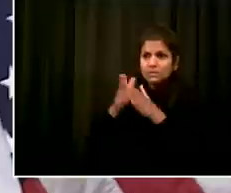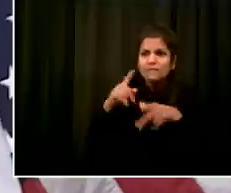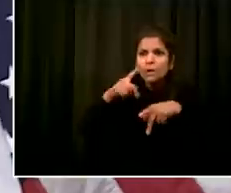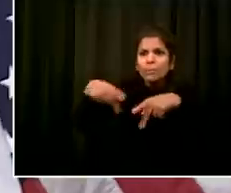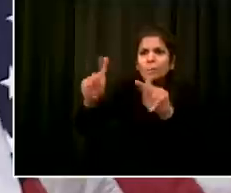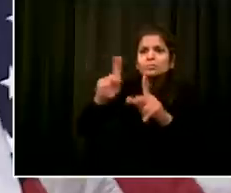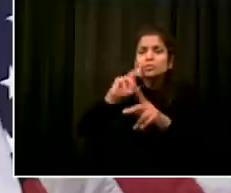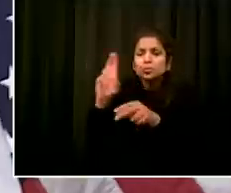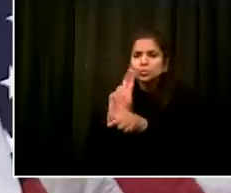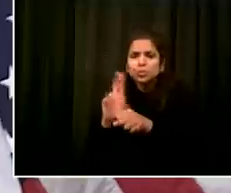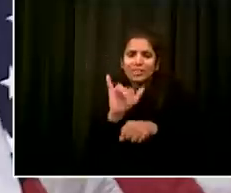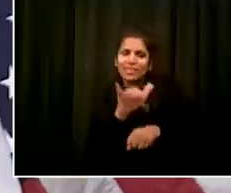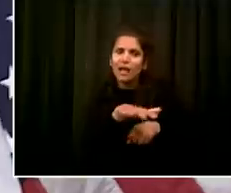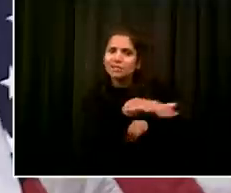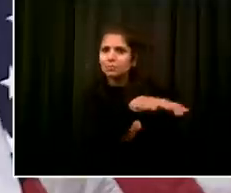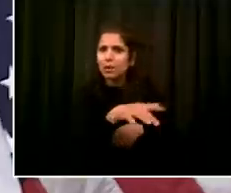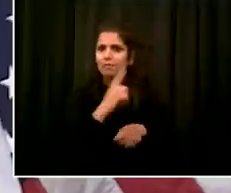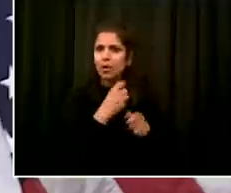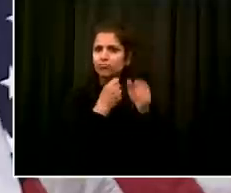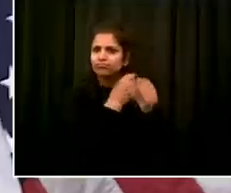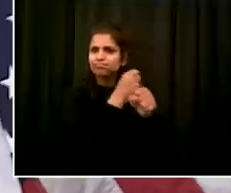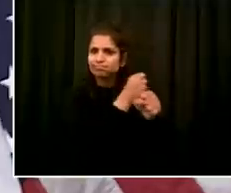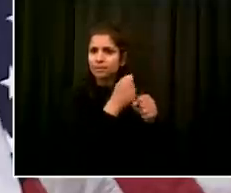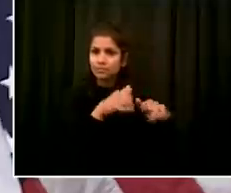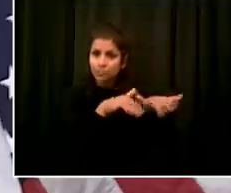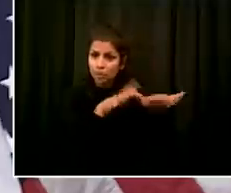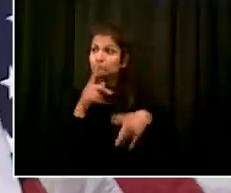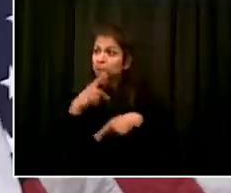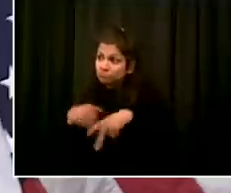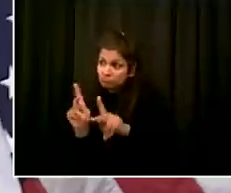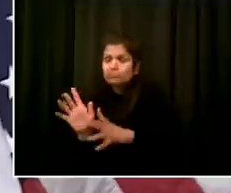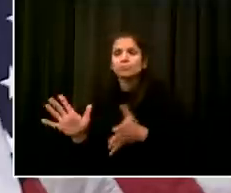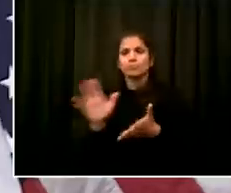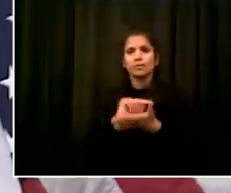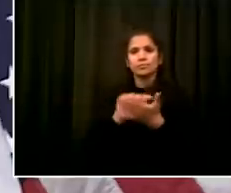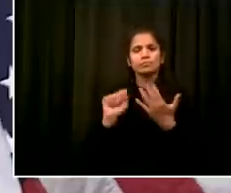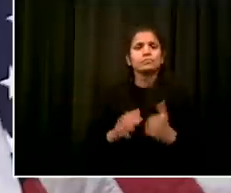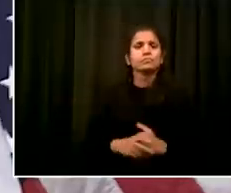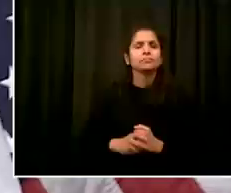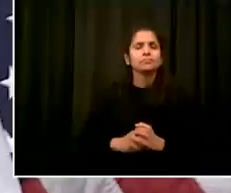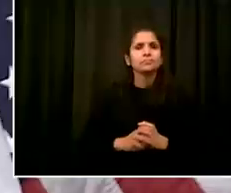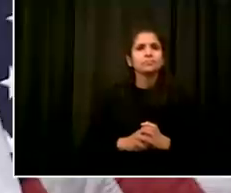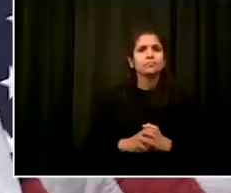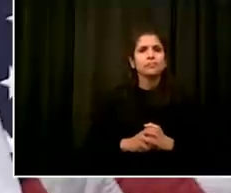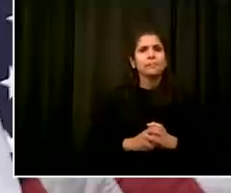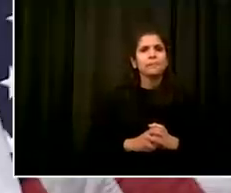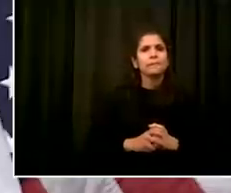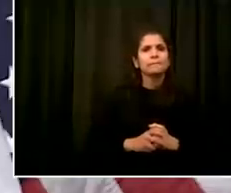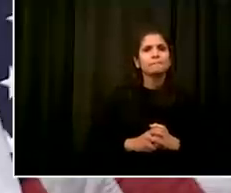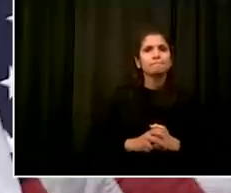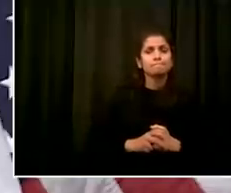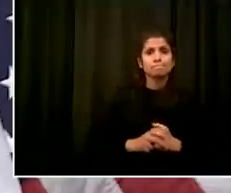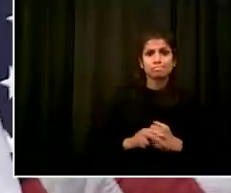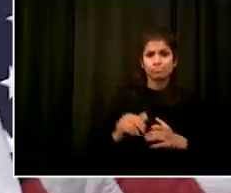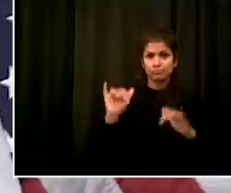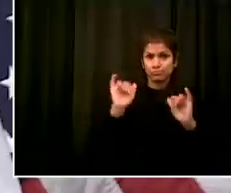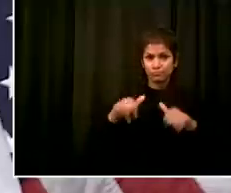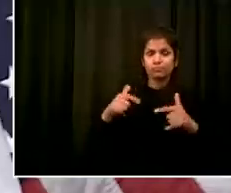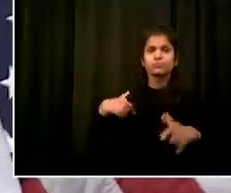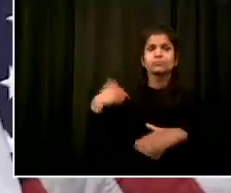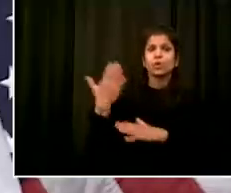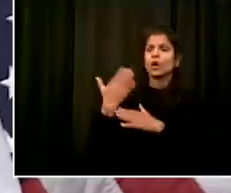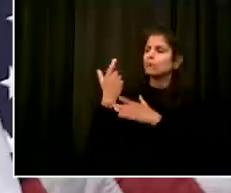some additional space to the protest. And the protesters broke out in a chant and they said the police are the